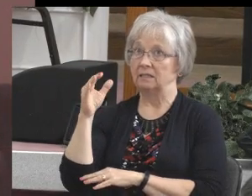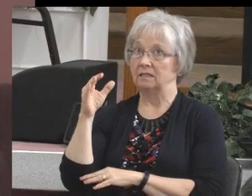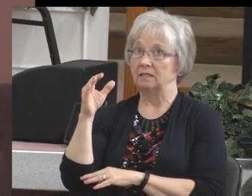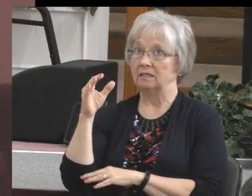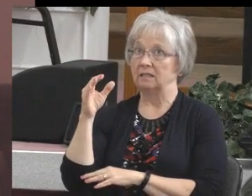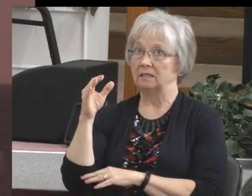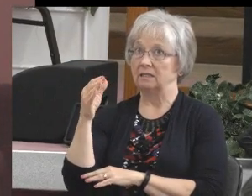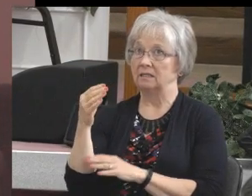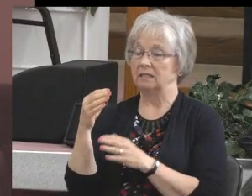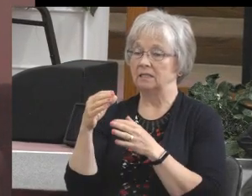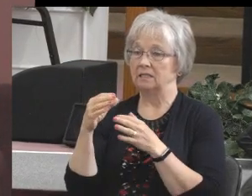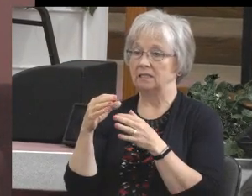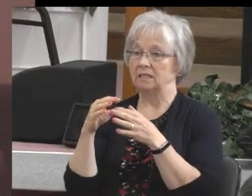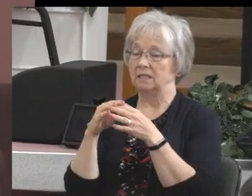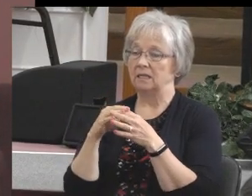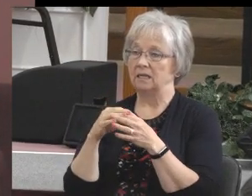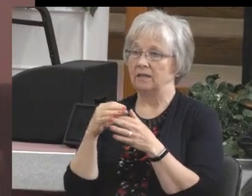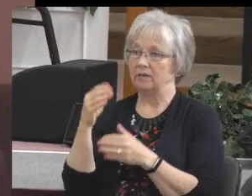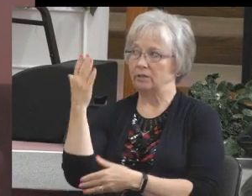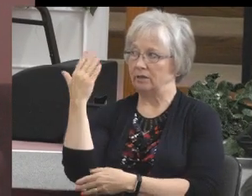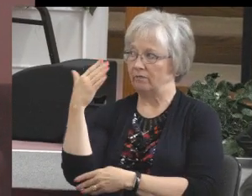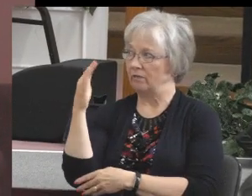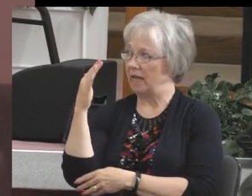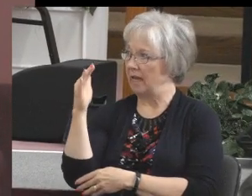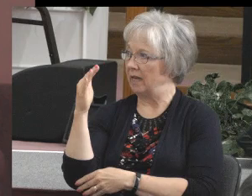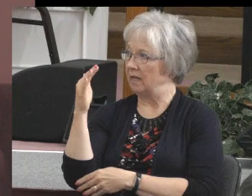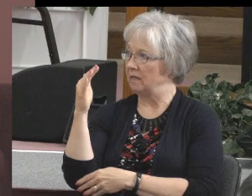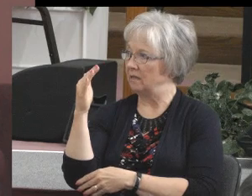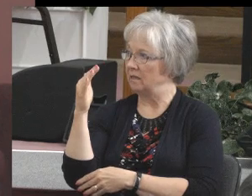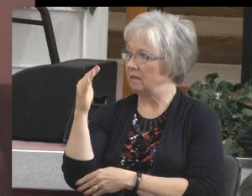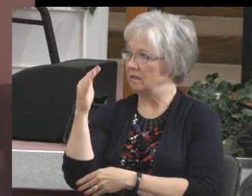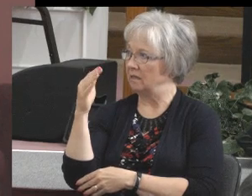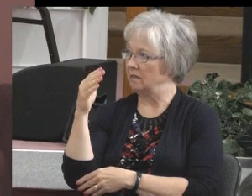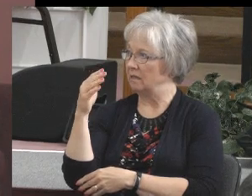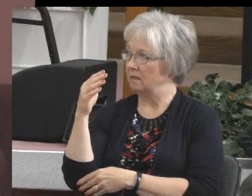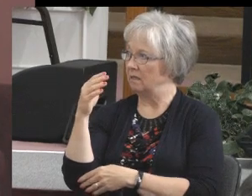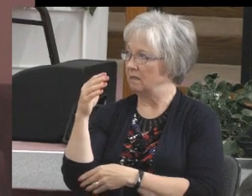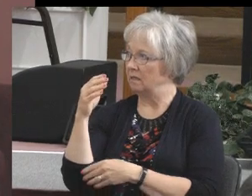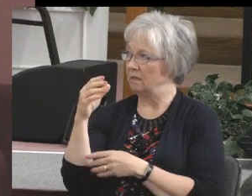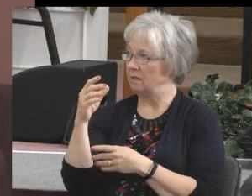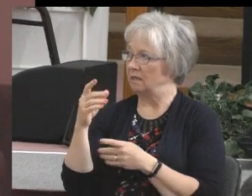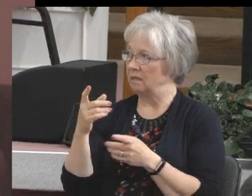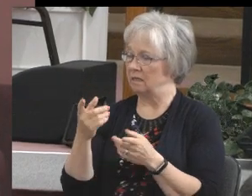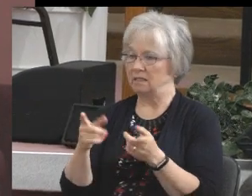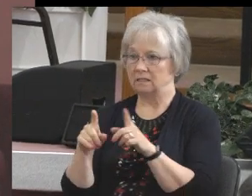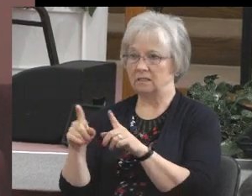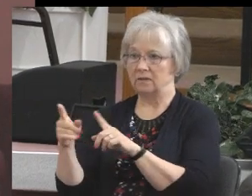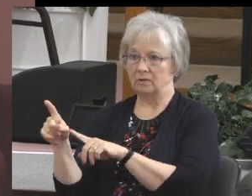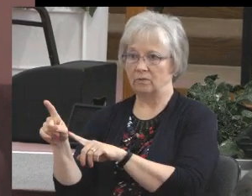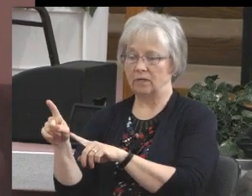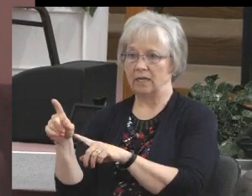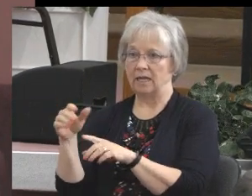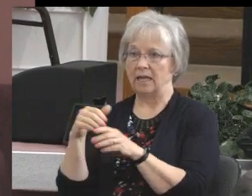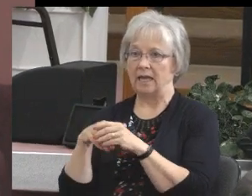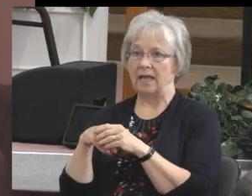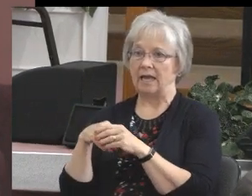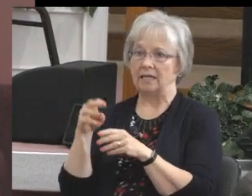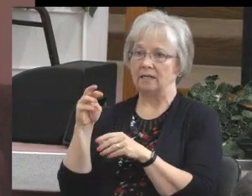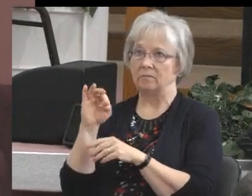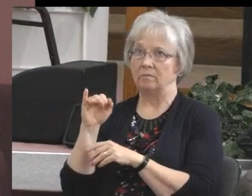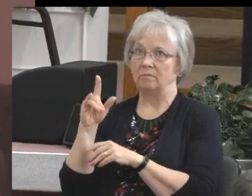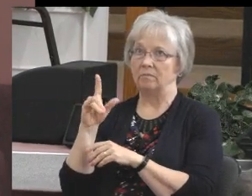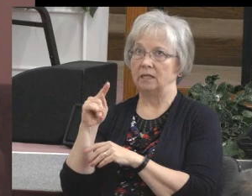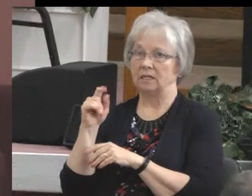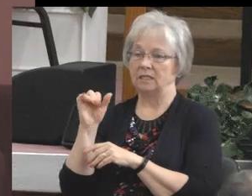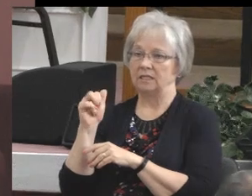your family. There's a flag ceremony that takes place at military funerals, where the